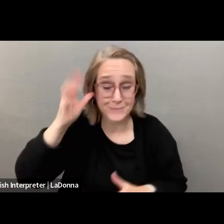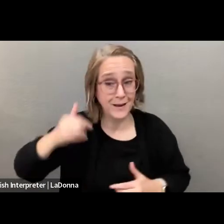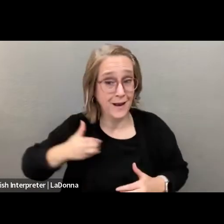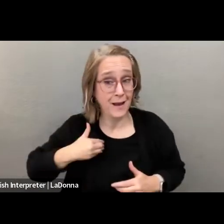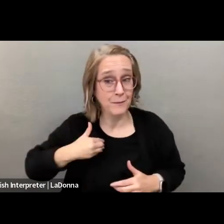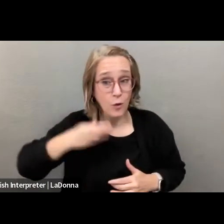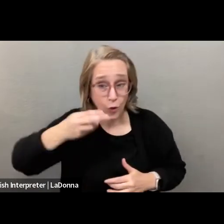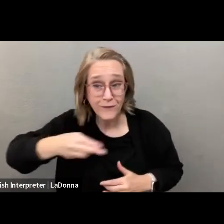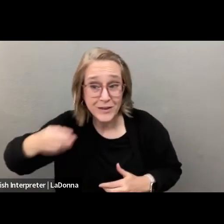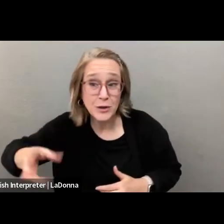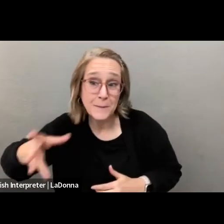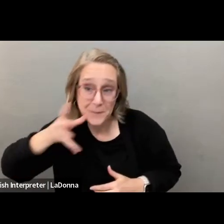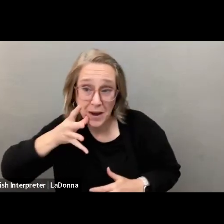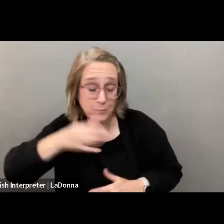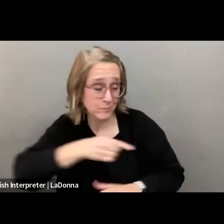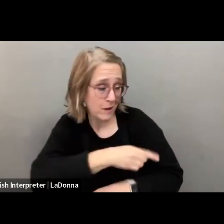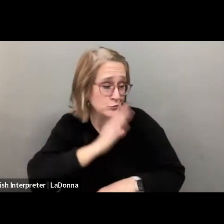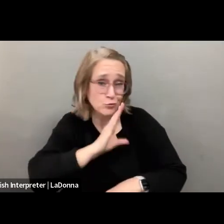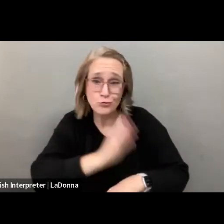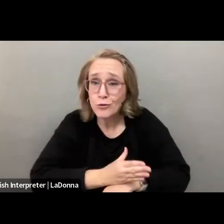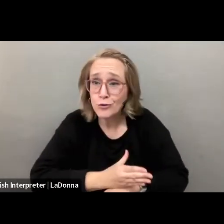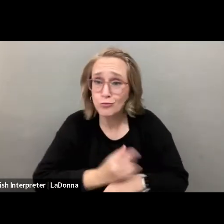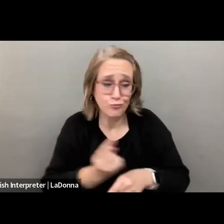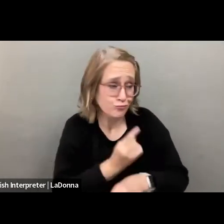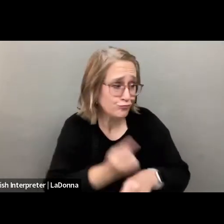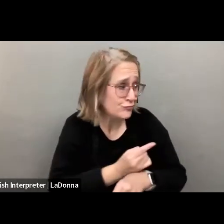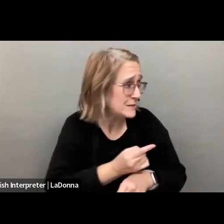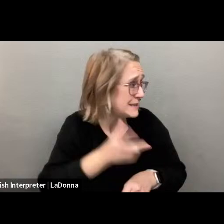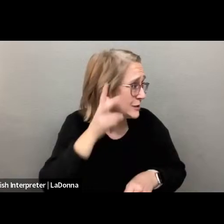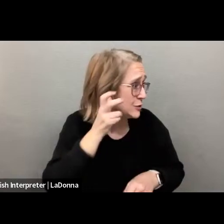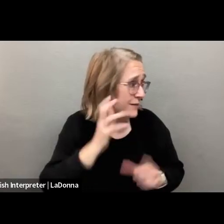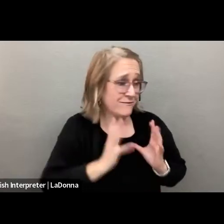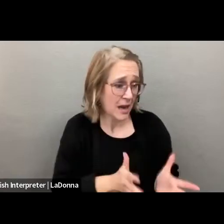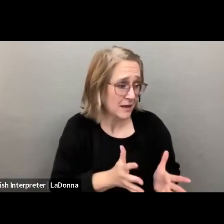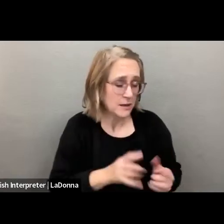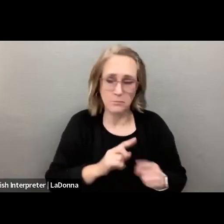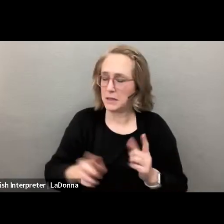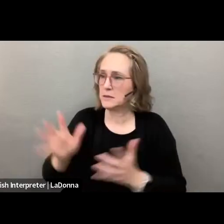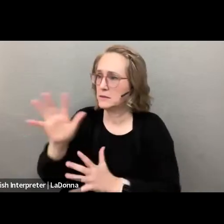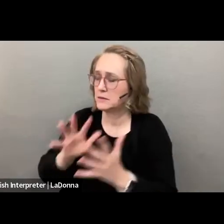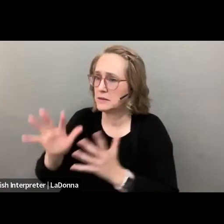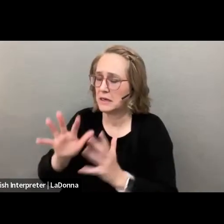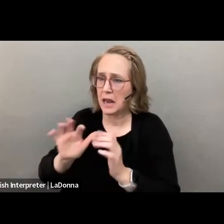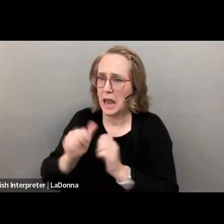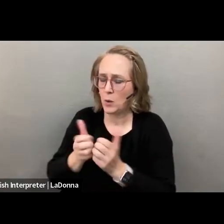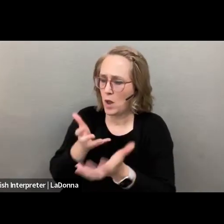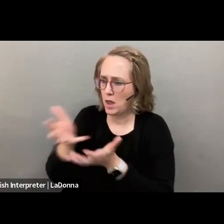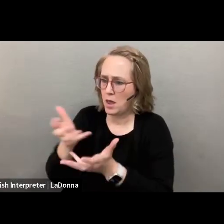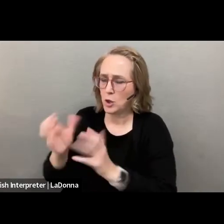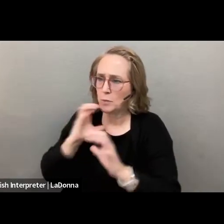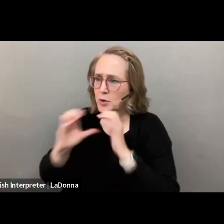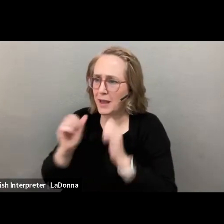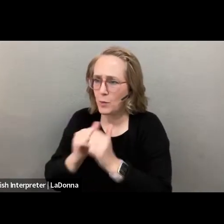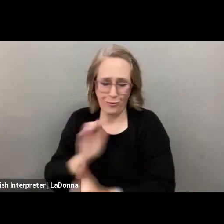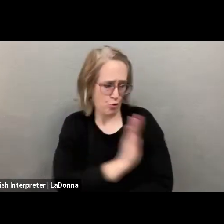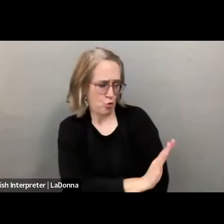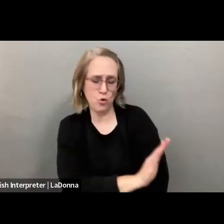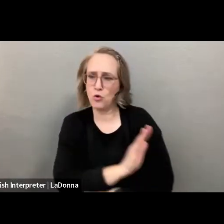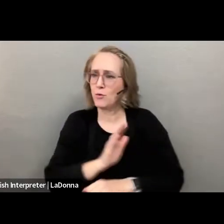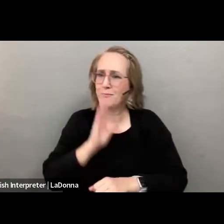hearing, but what do we do? What do we need in order to have access to that important information